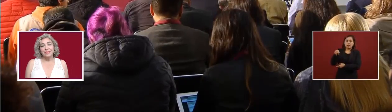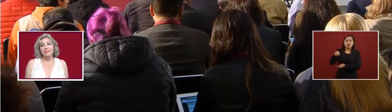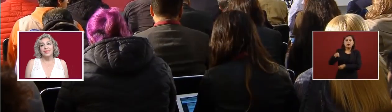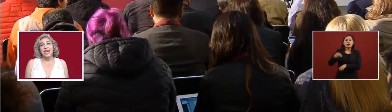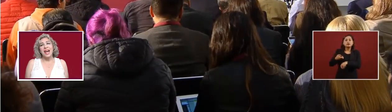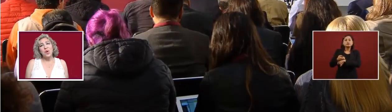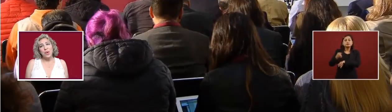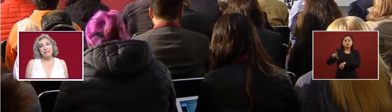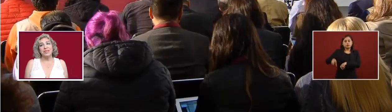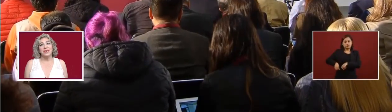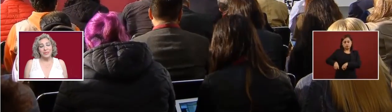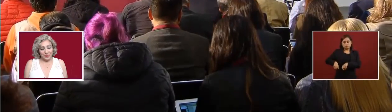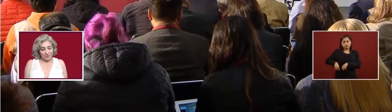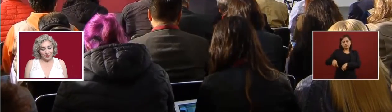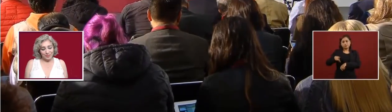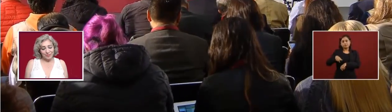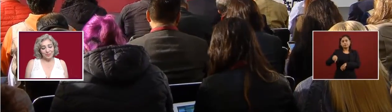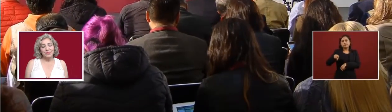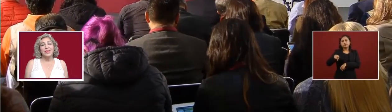However,